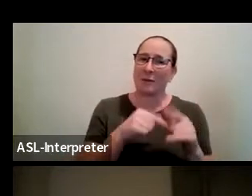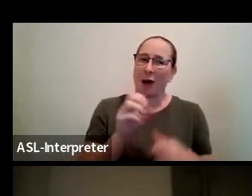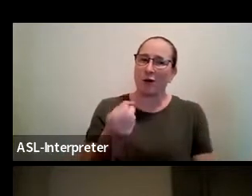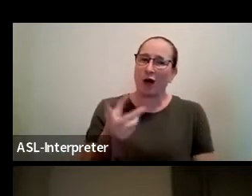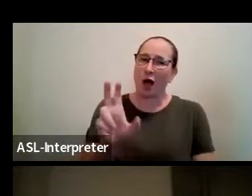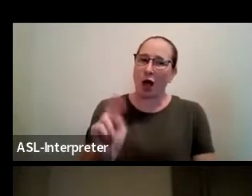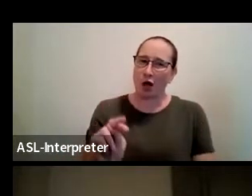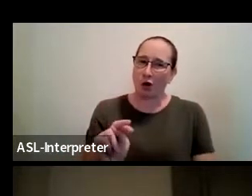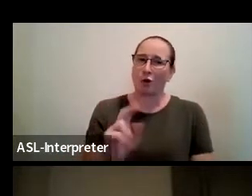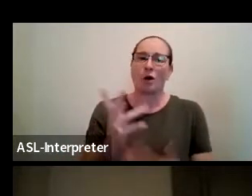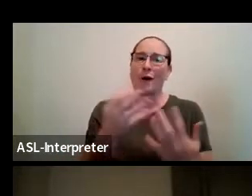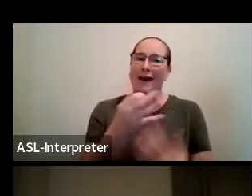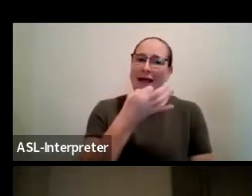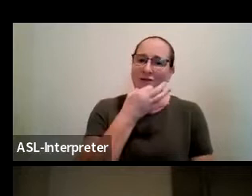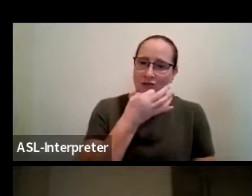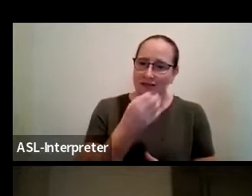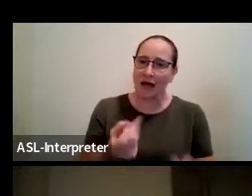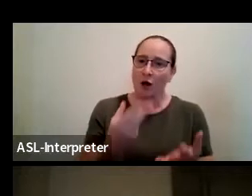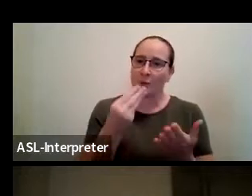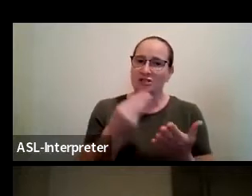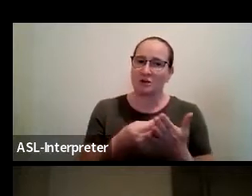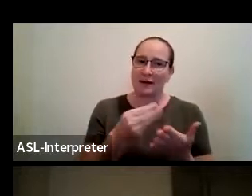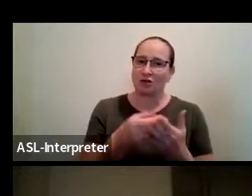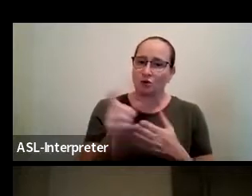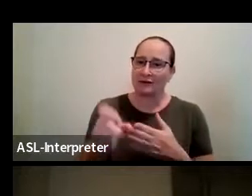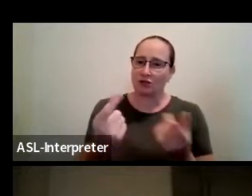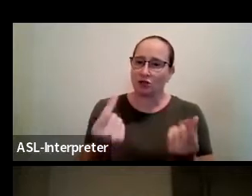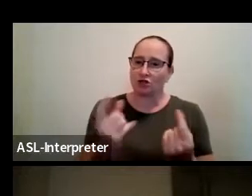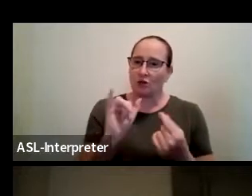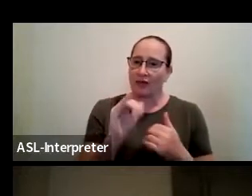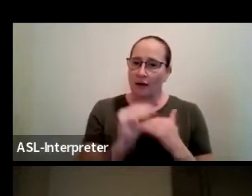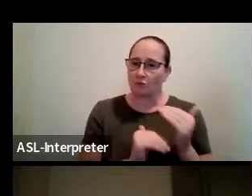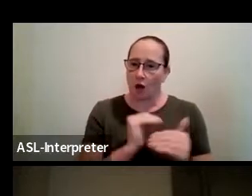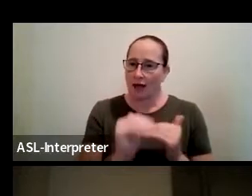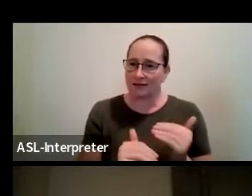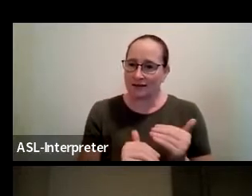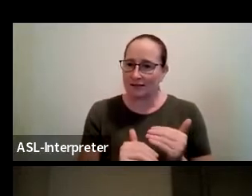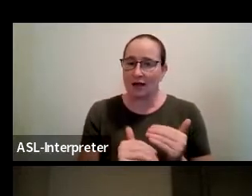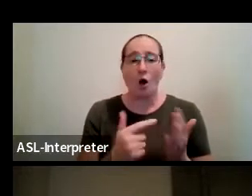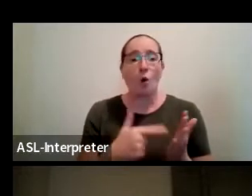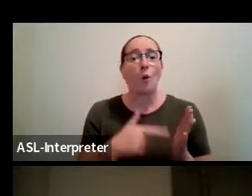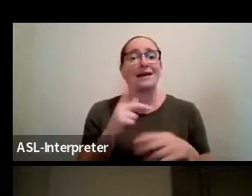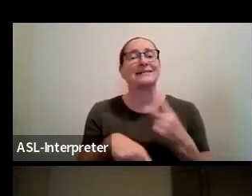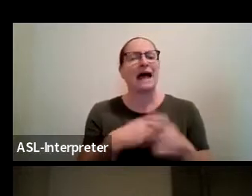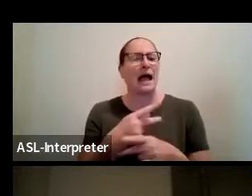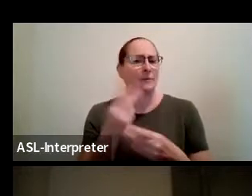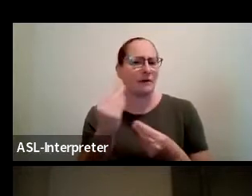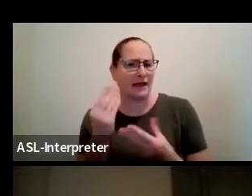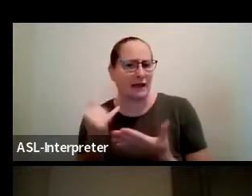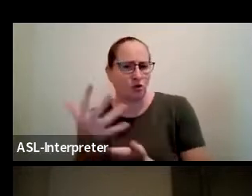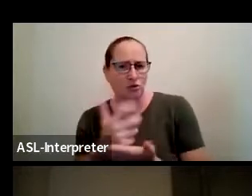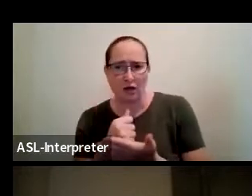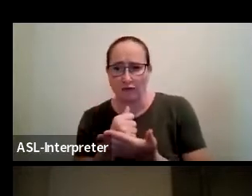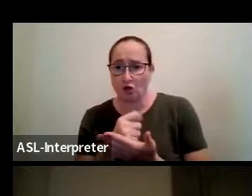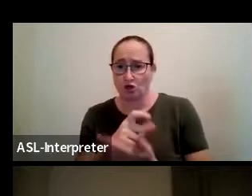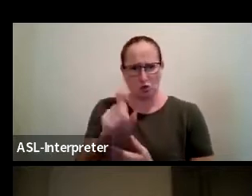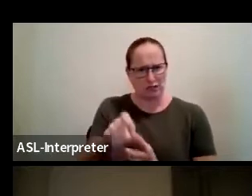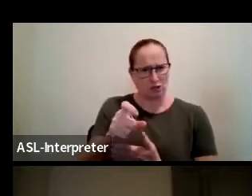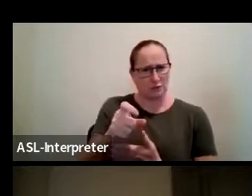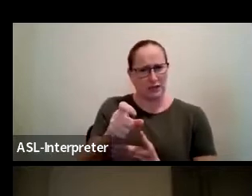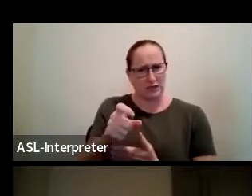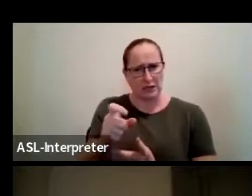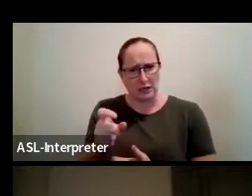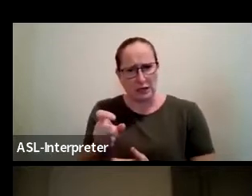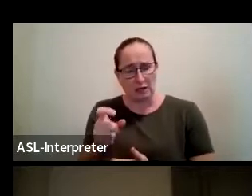what expertise, and how much money you need in order to do that process. And what type of data are you generating? Do you need to be generating